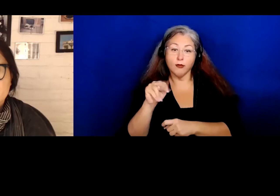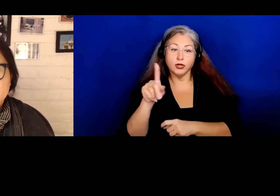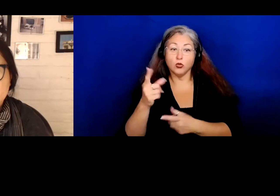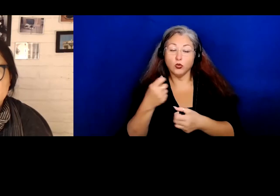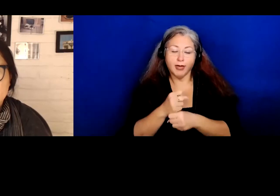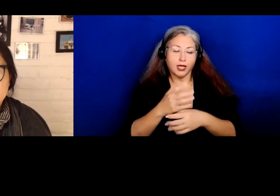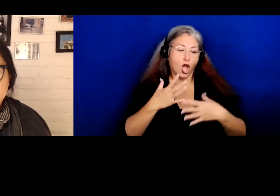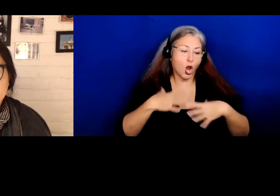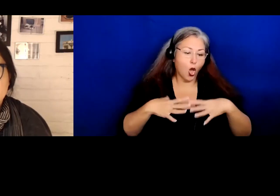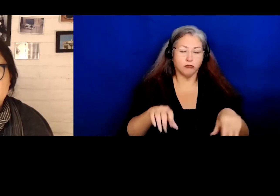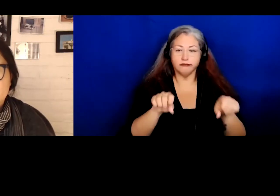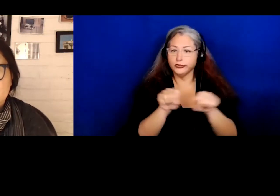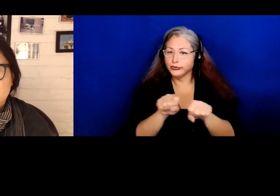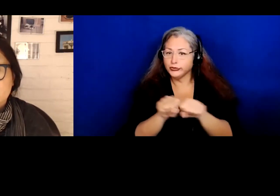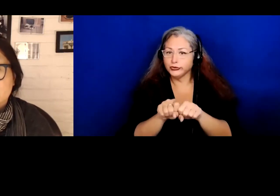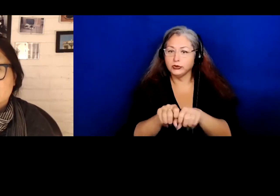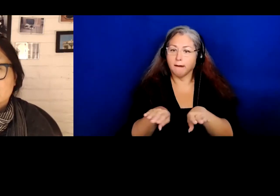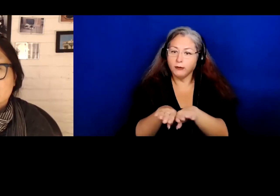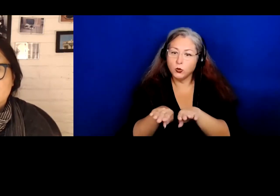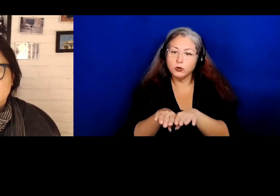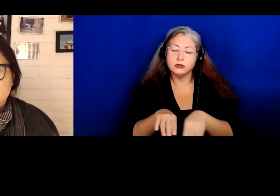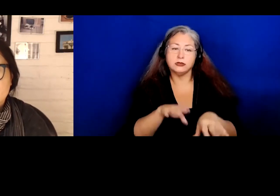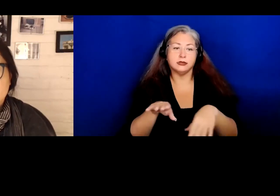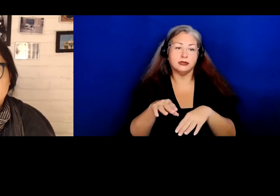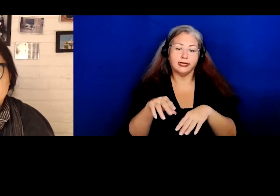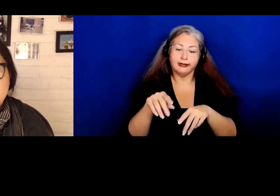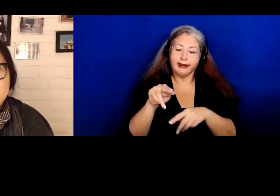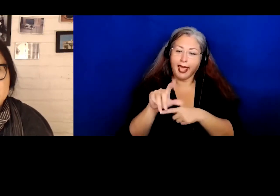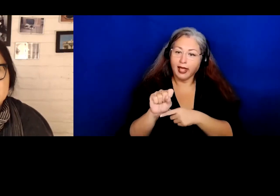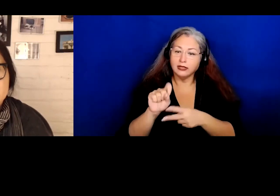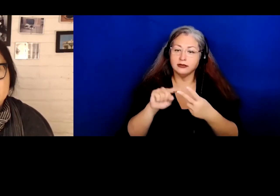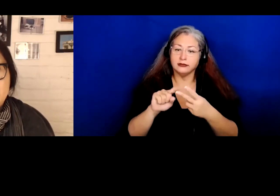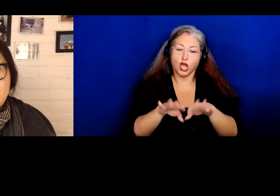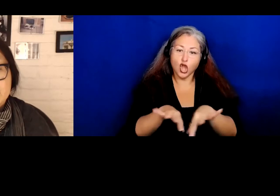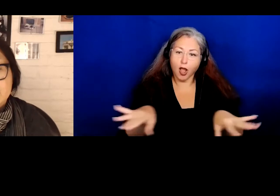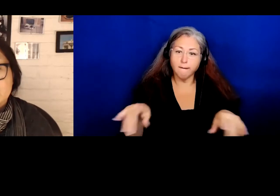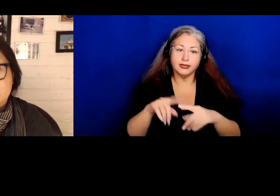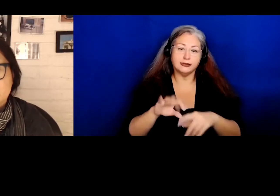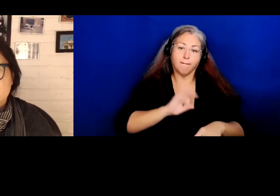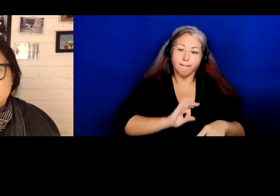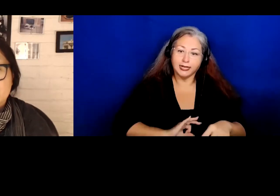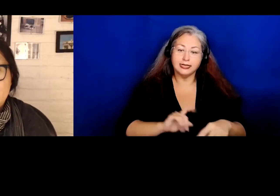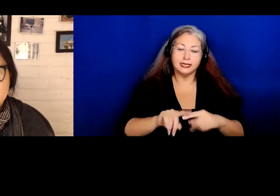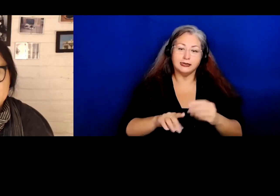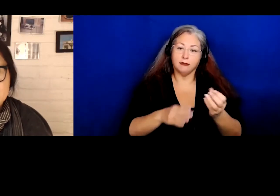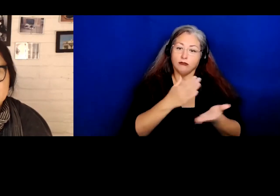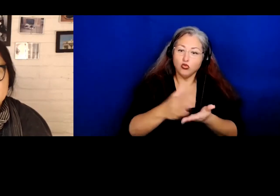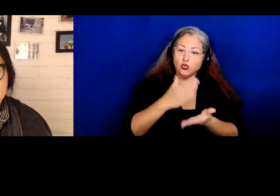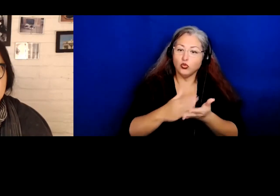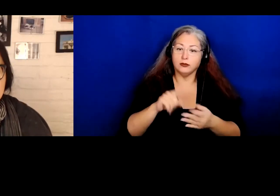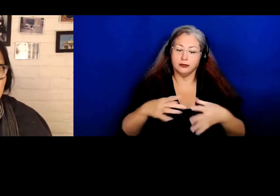clothes, shoes, boots, nails, carpets, buttons, brooms, and